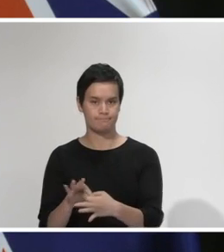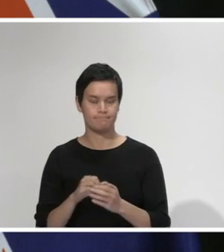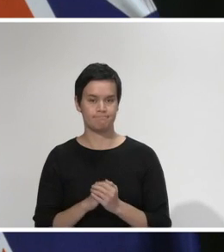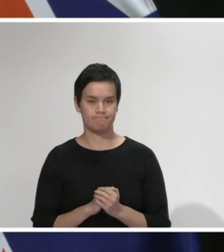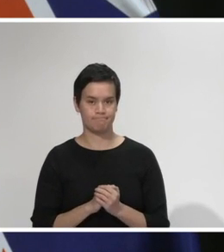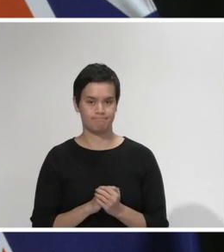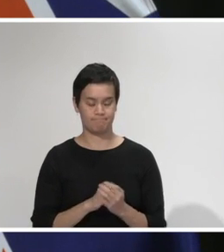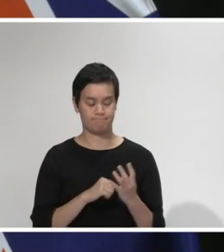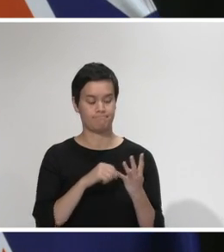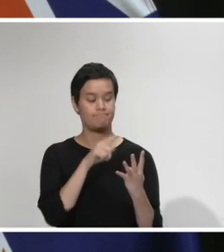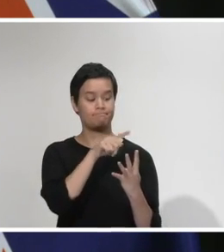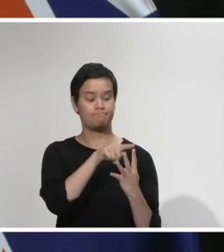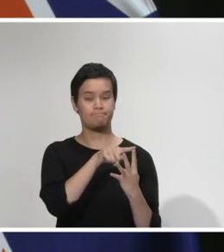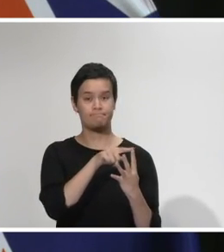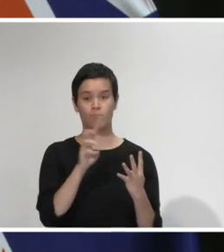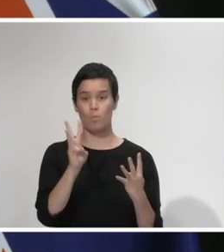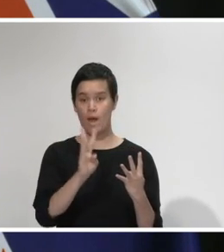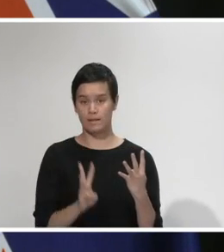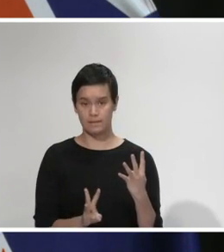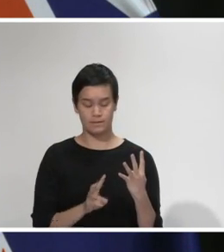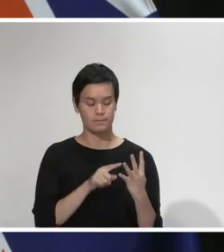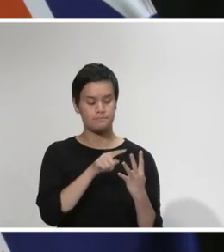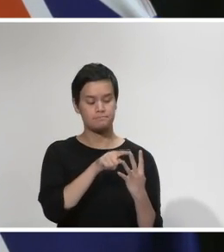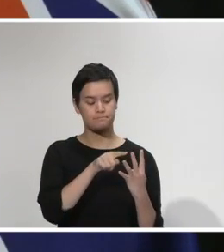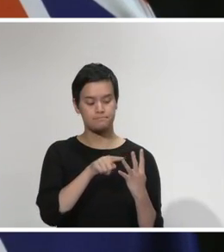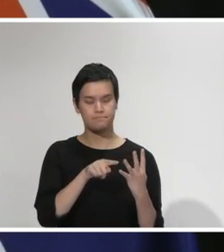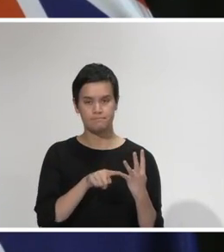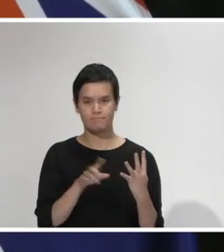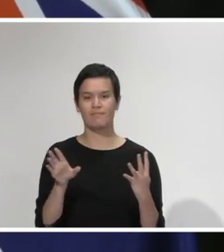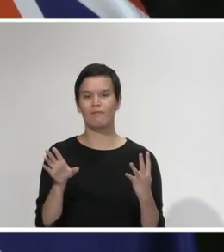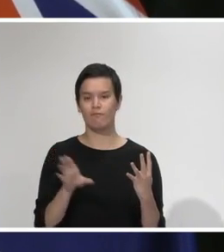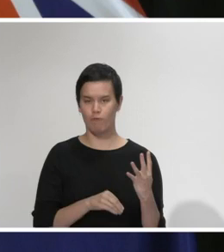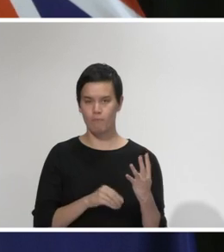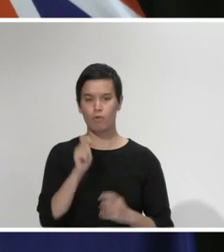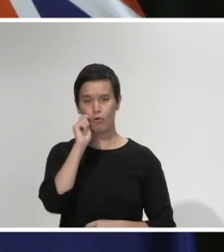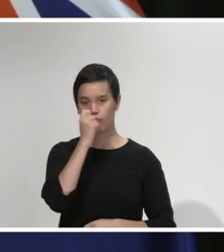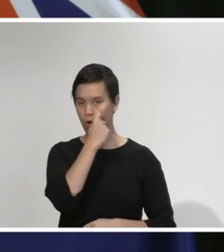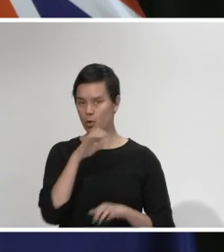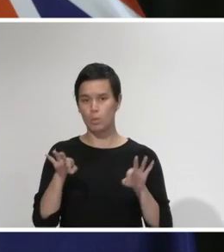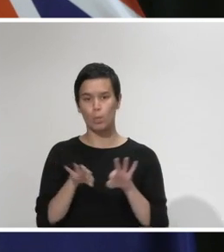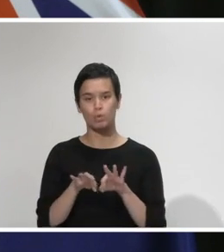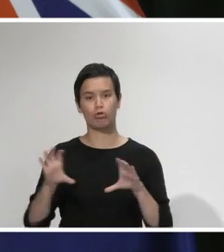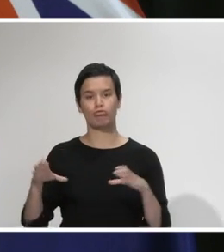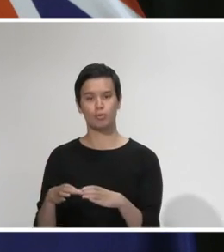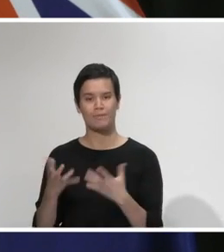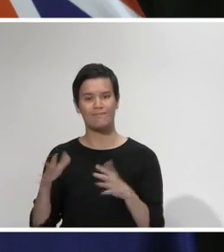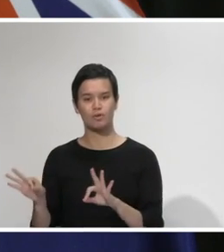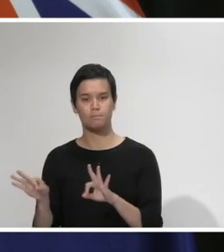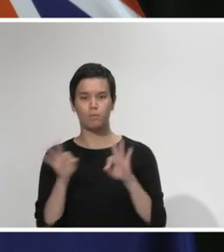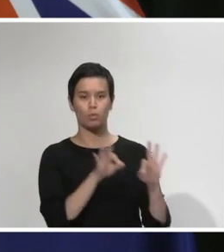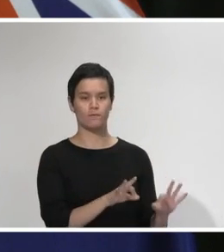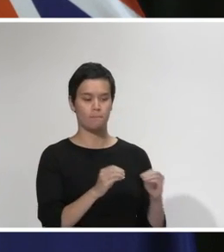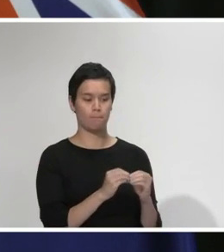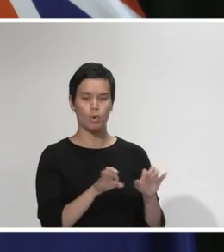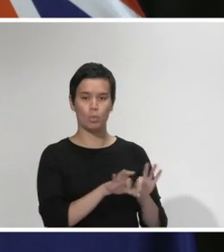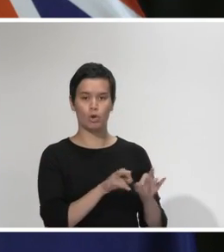Wellington and 3 are additional deaths from the Rosewood cluster in Christchurch. This brings the total